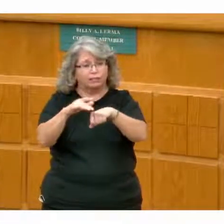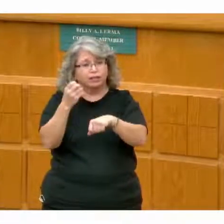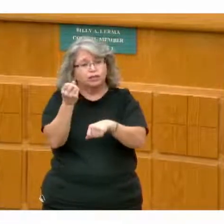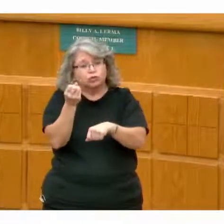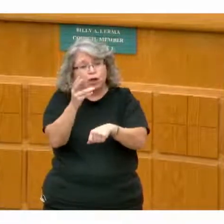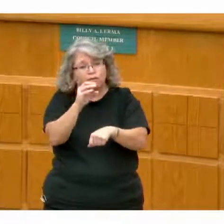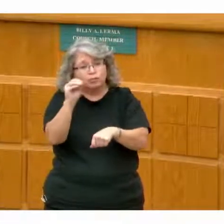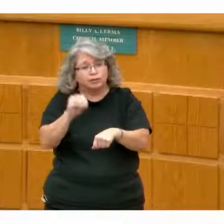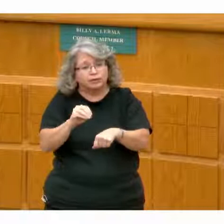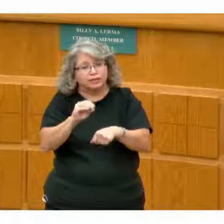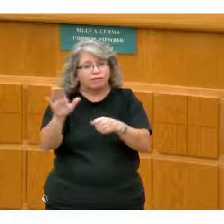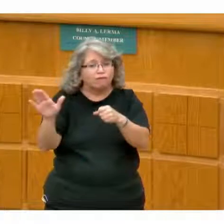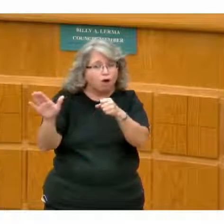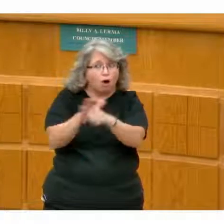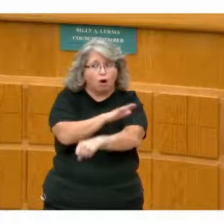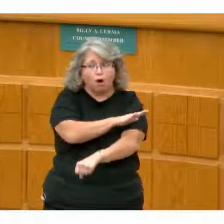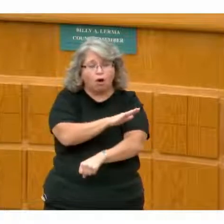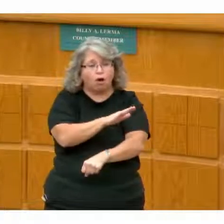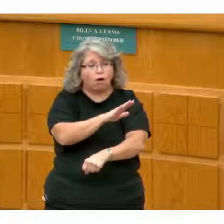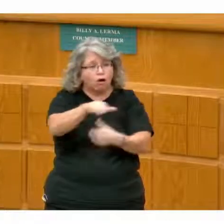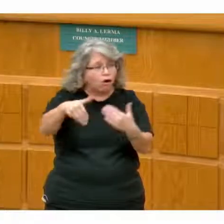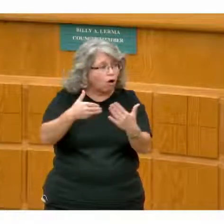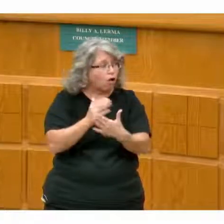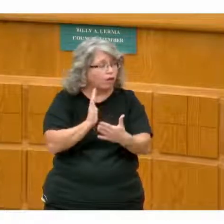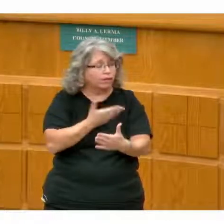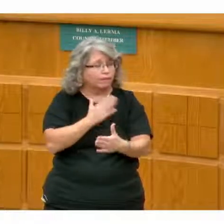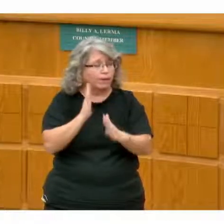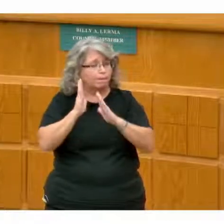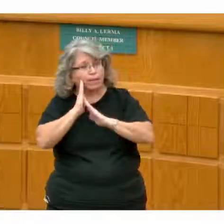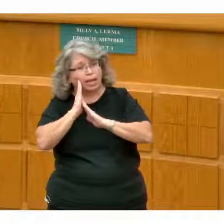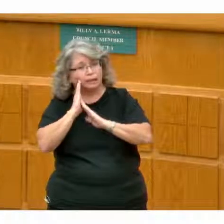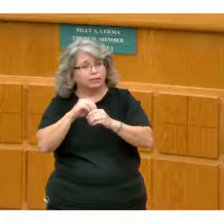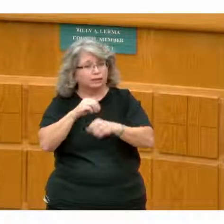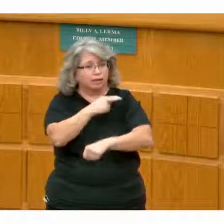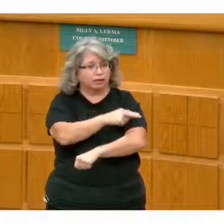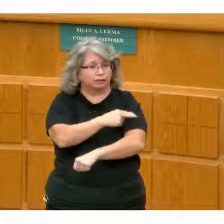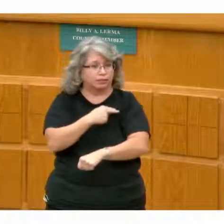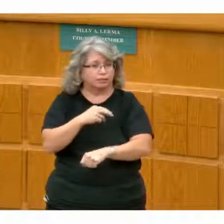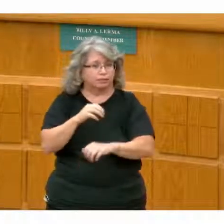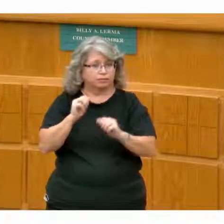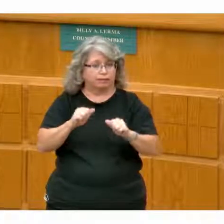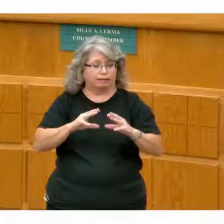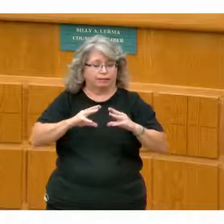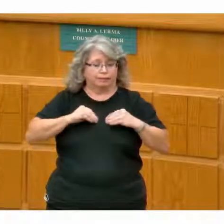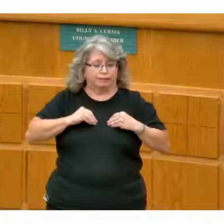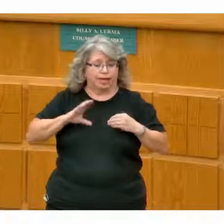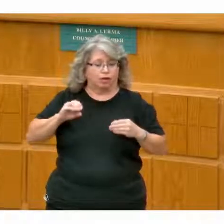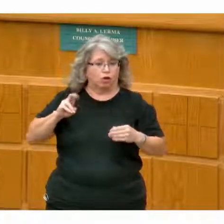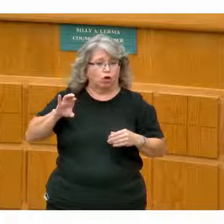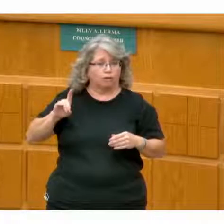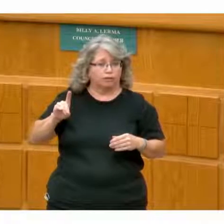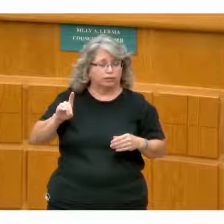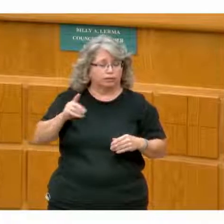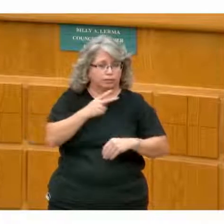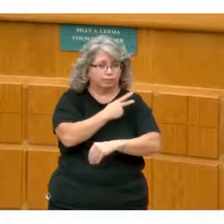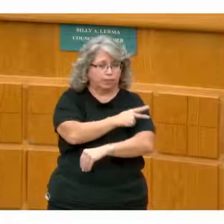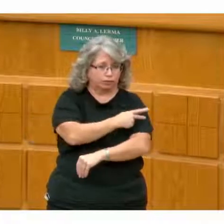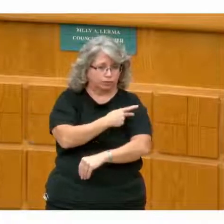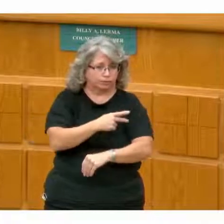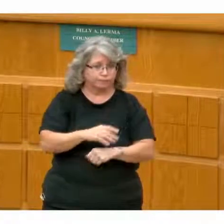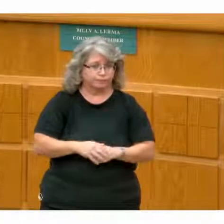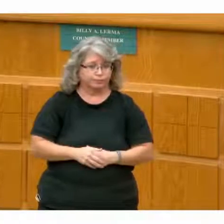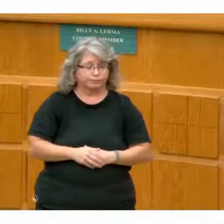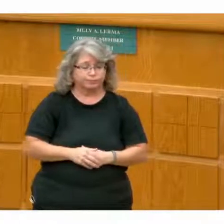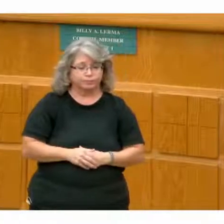patients. And that is quite low compared to previous peaks that we've gone through and waves of COVID.